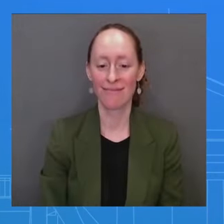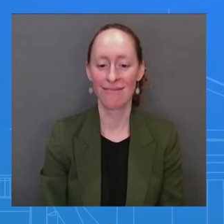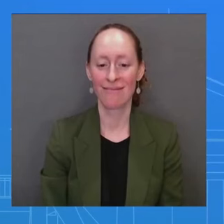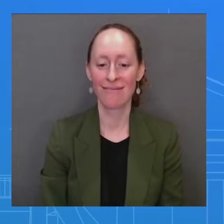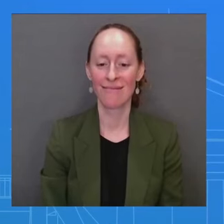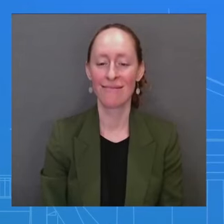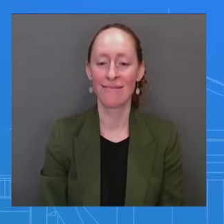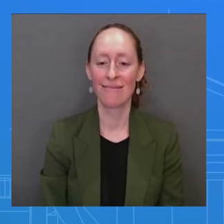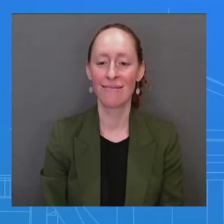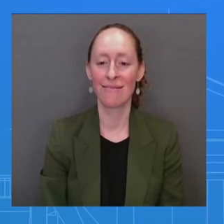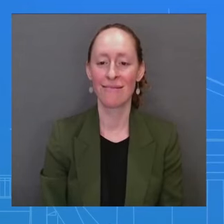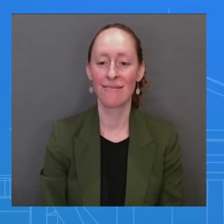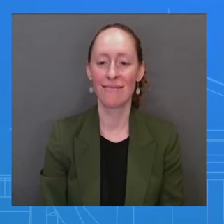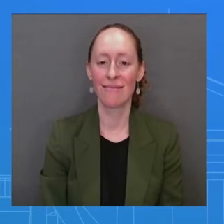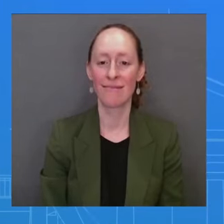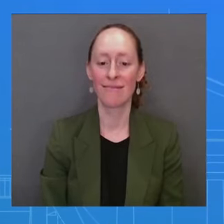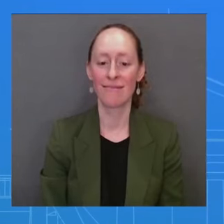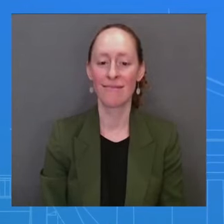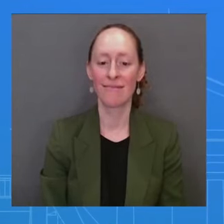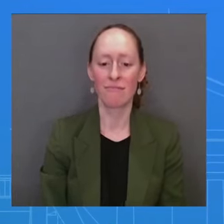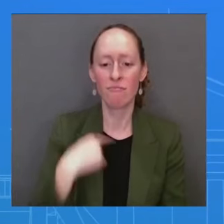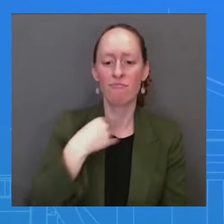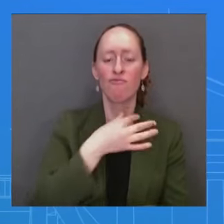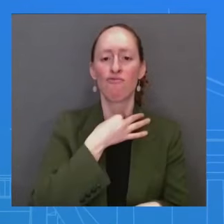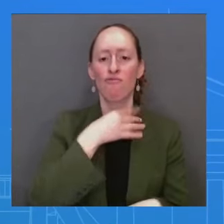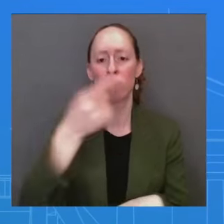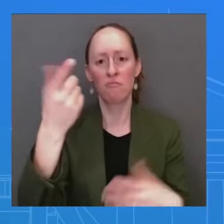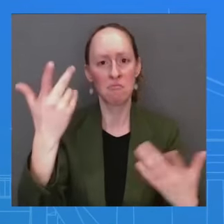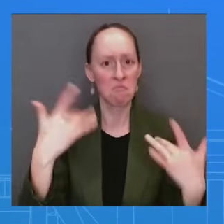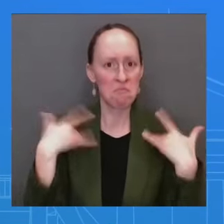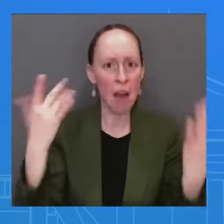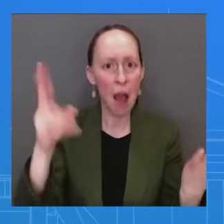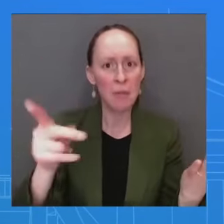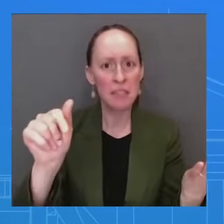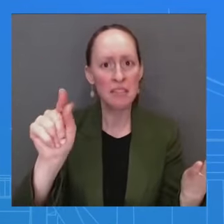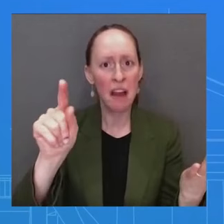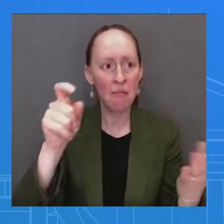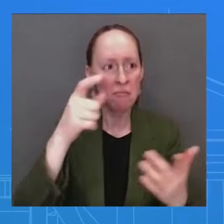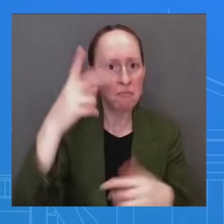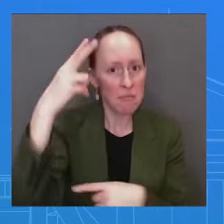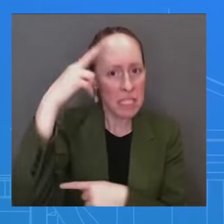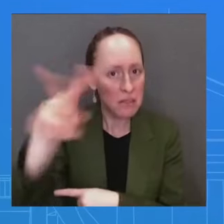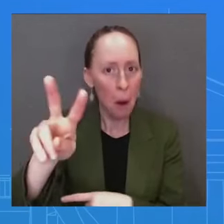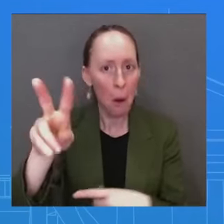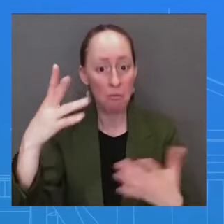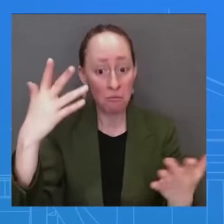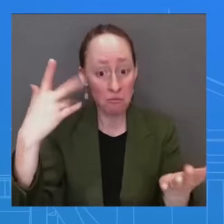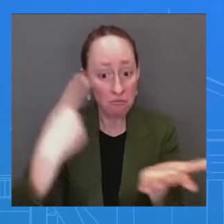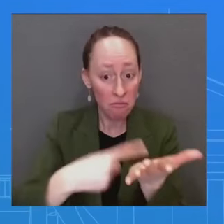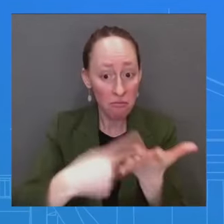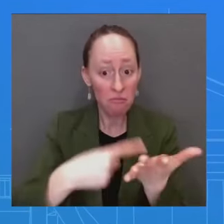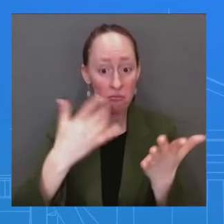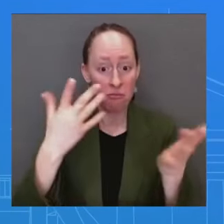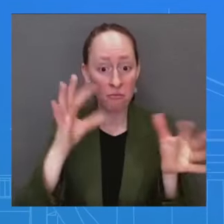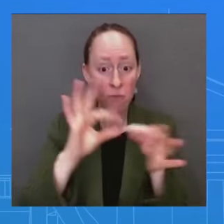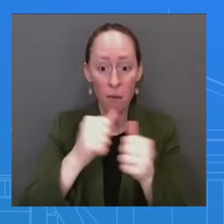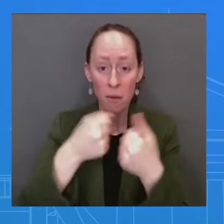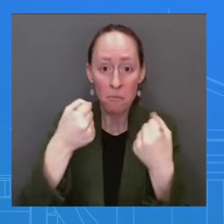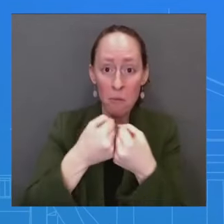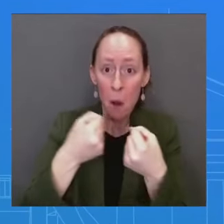conversations with Mexico. Do you have any changes or agreements to talk about as they work to alleviate pressure on